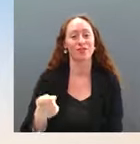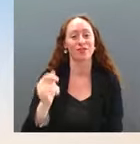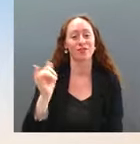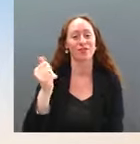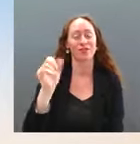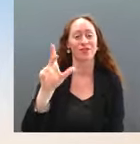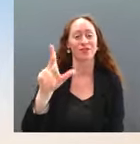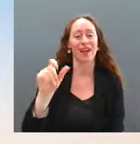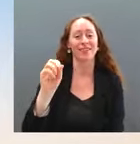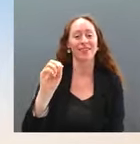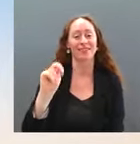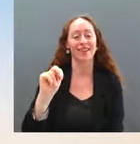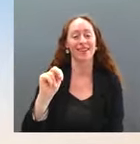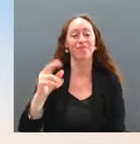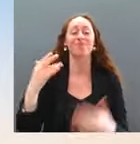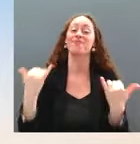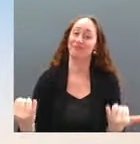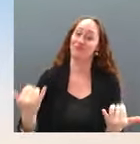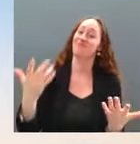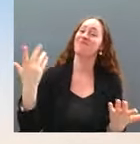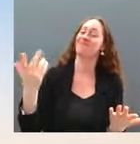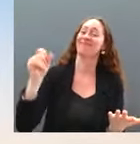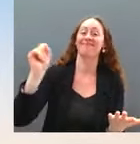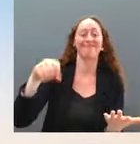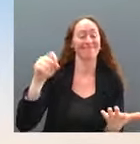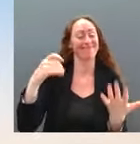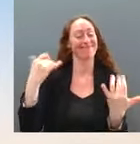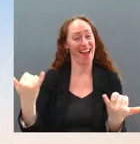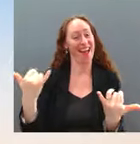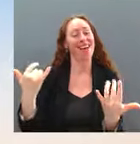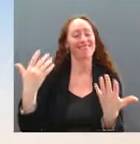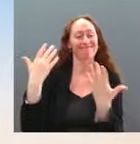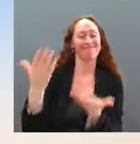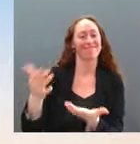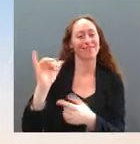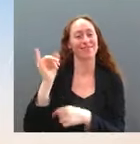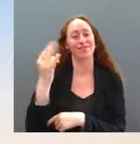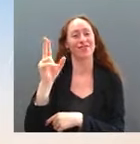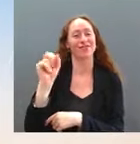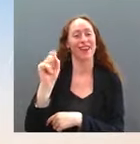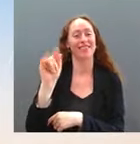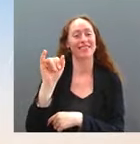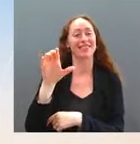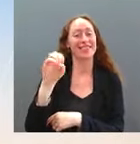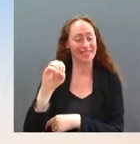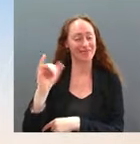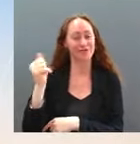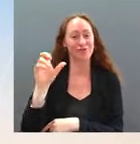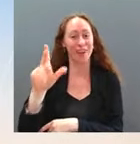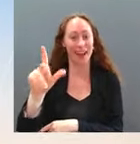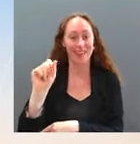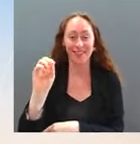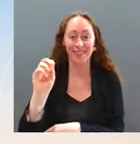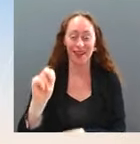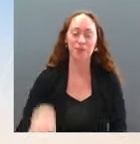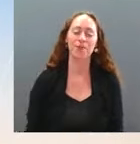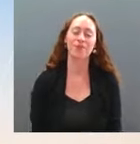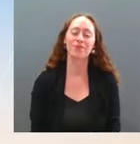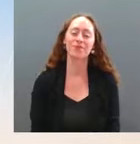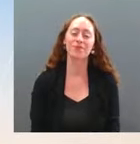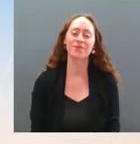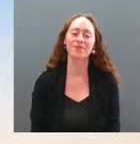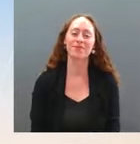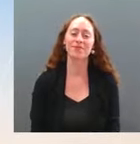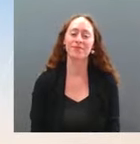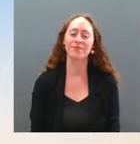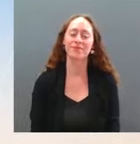President's outreach continued at this stage, calling senators in both parties early about his choice. Out of the gate, he proved he had chosen someone in the tradition